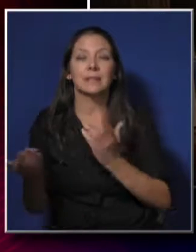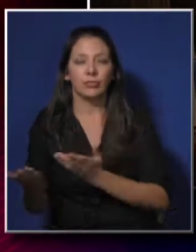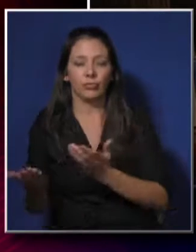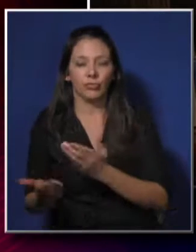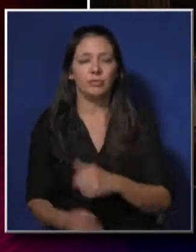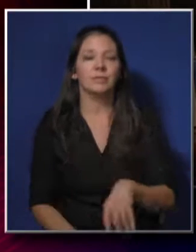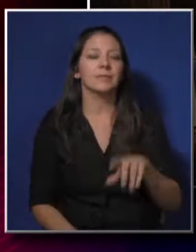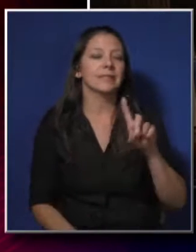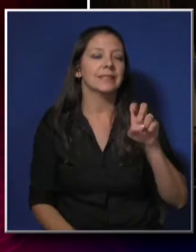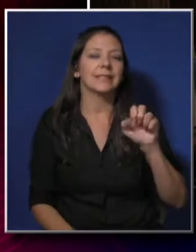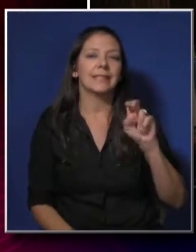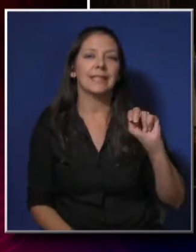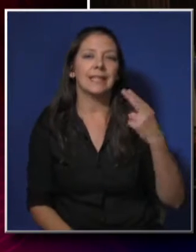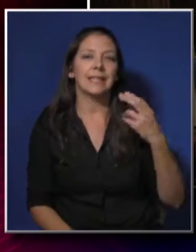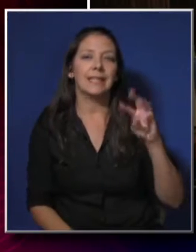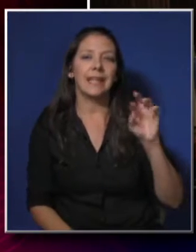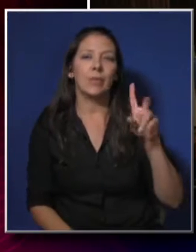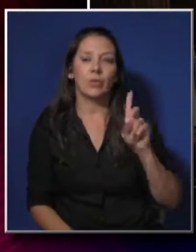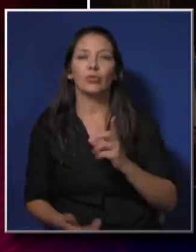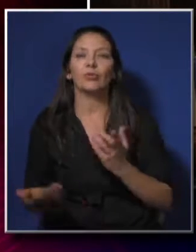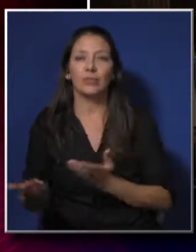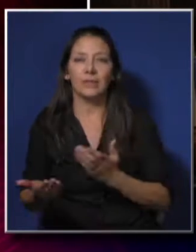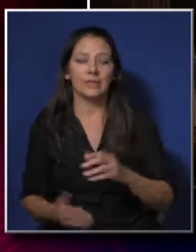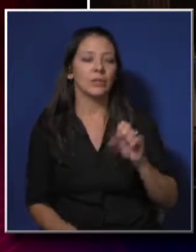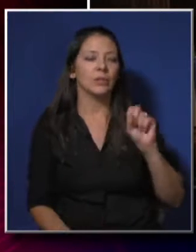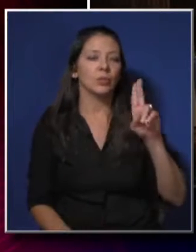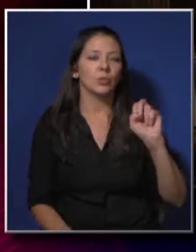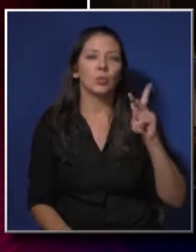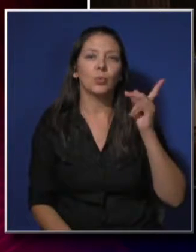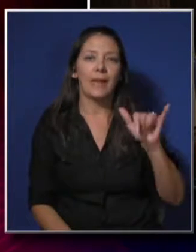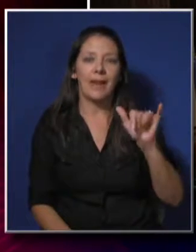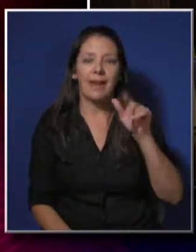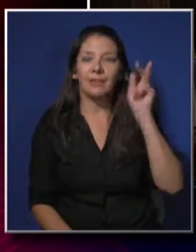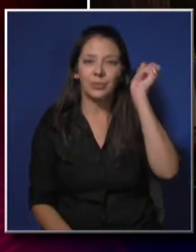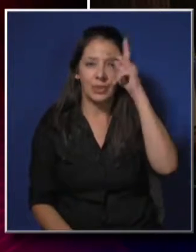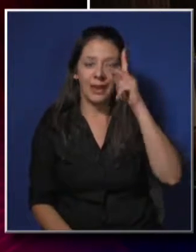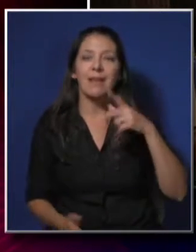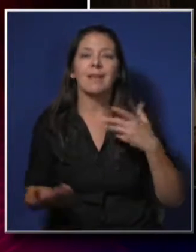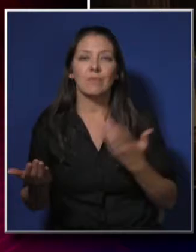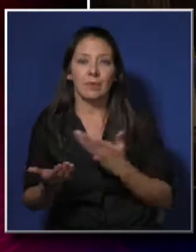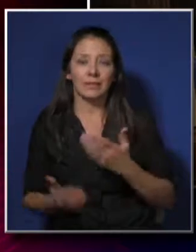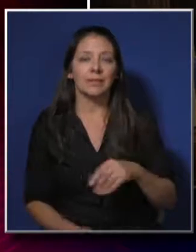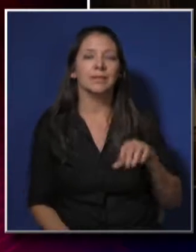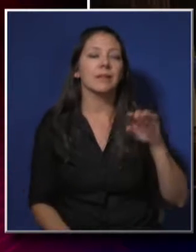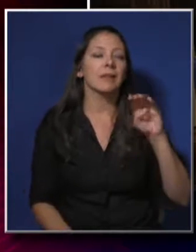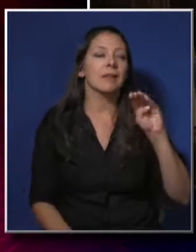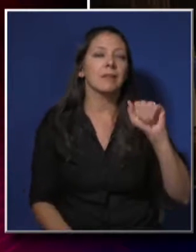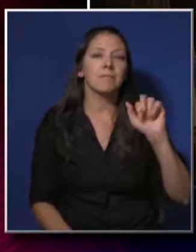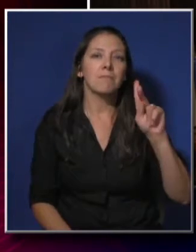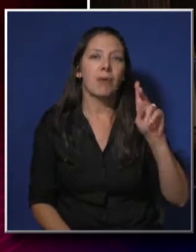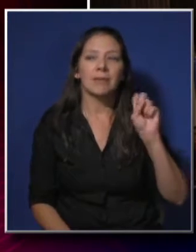Dean Howard. Present. Sue K. Kneifel present. David Nigro. Present. Mark Sims.